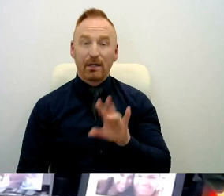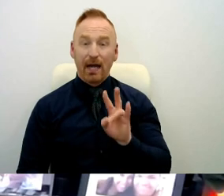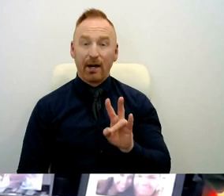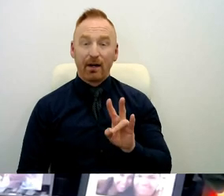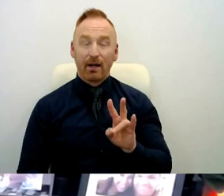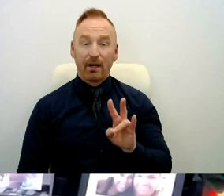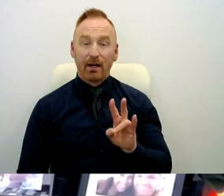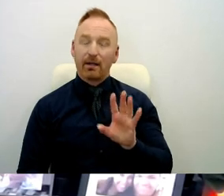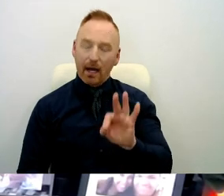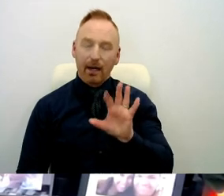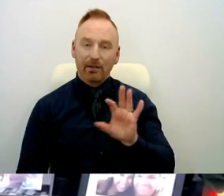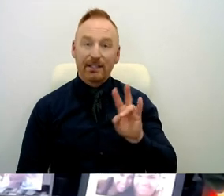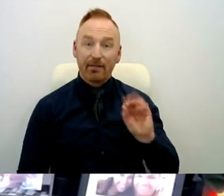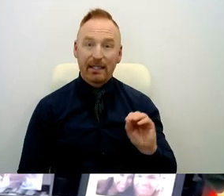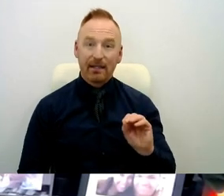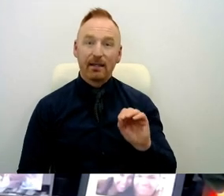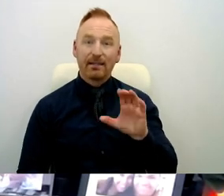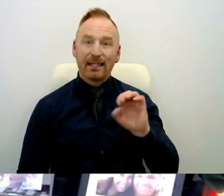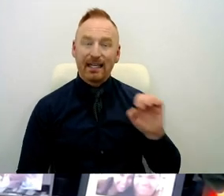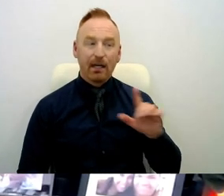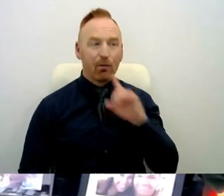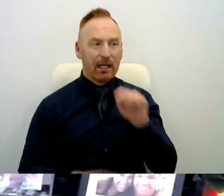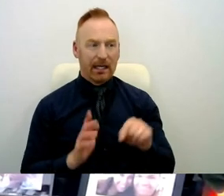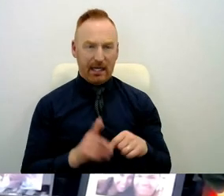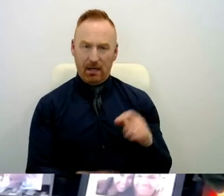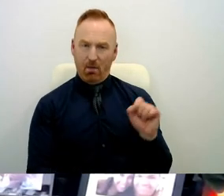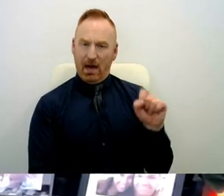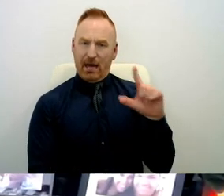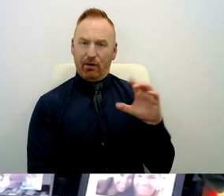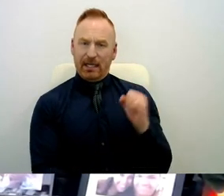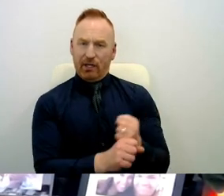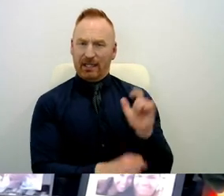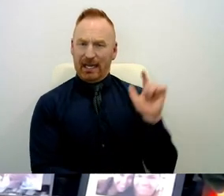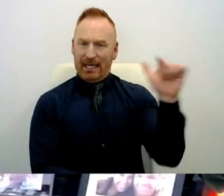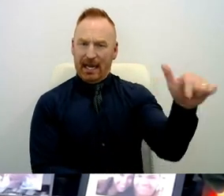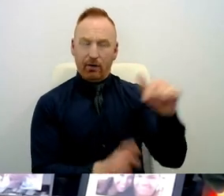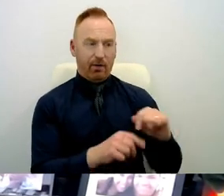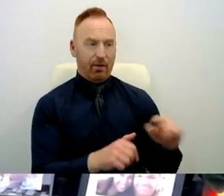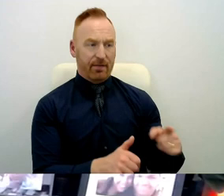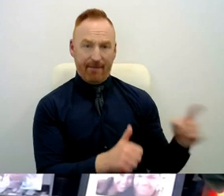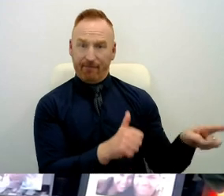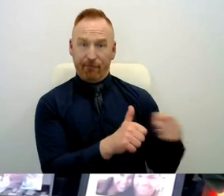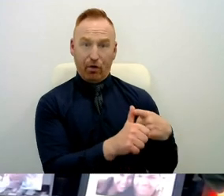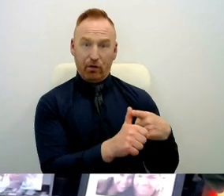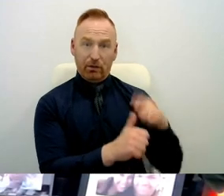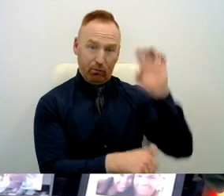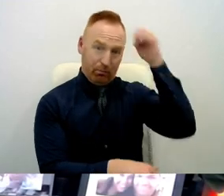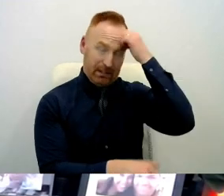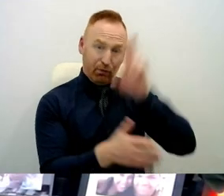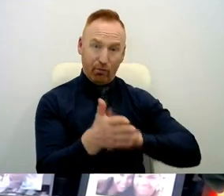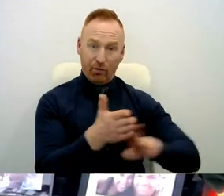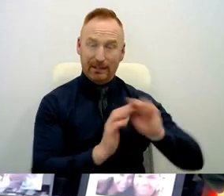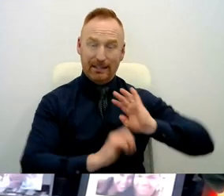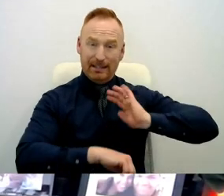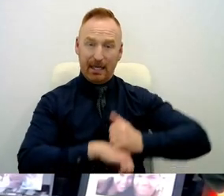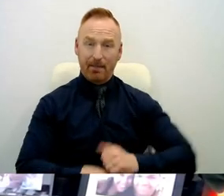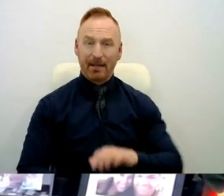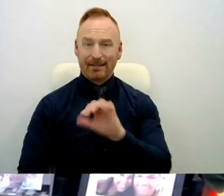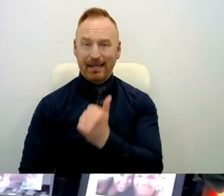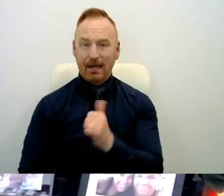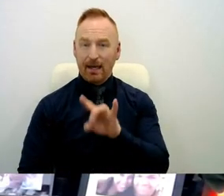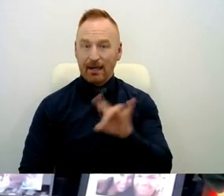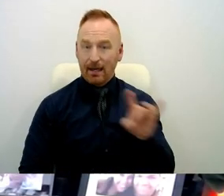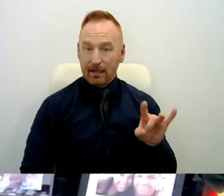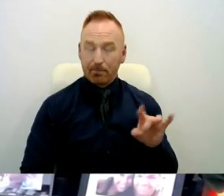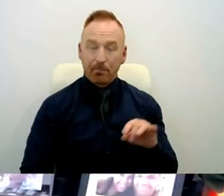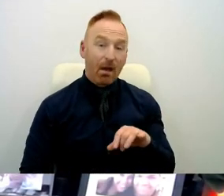CE. By contrast, it would be over 100 years before the first European university was founded in 1088. There